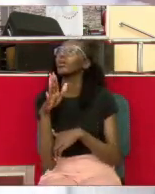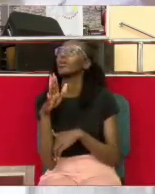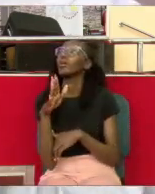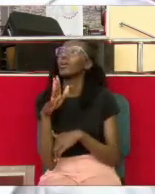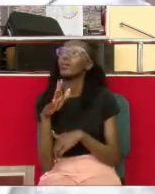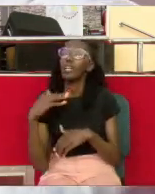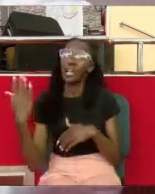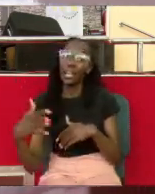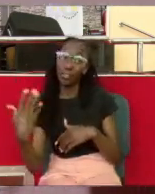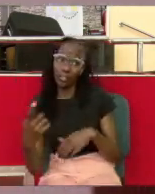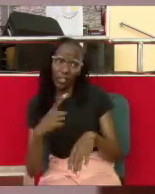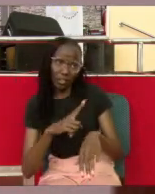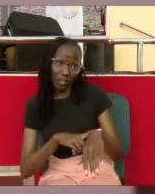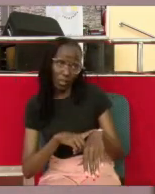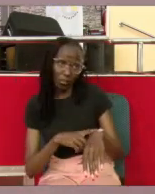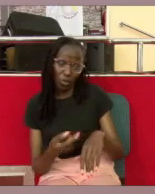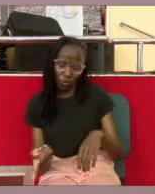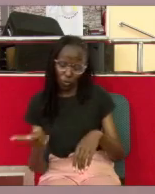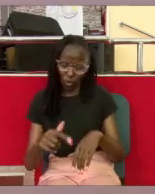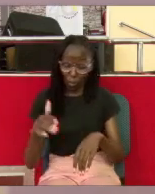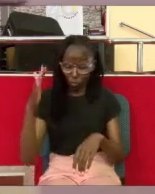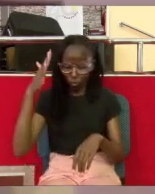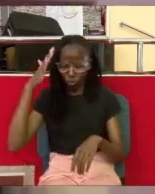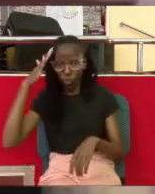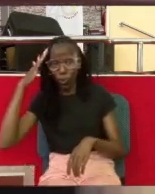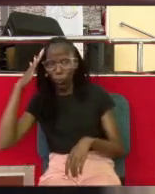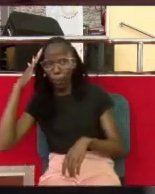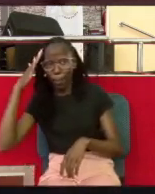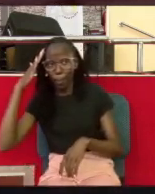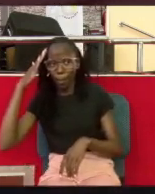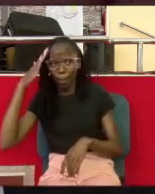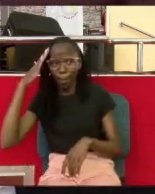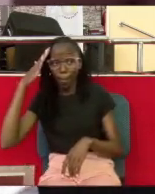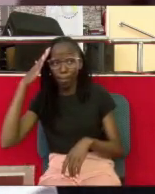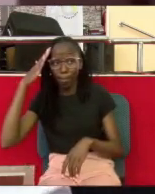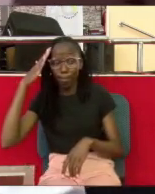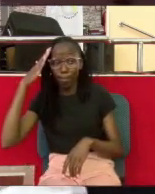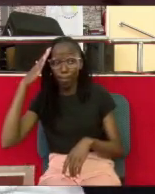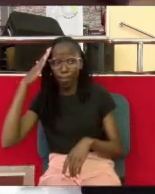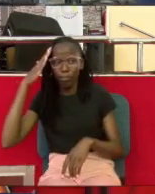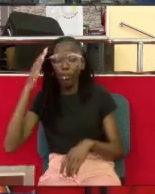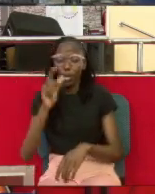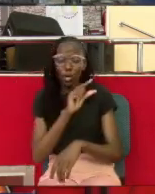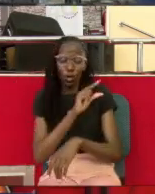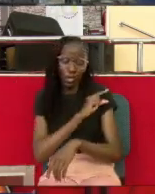Every time you come to realize that his grace is at work in your life.